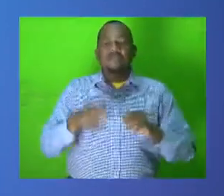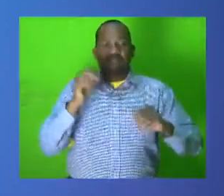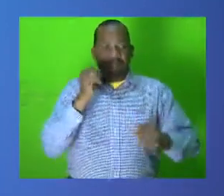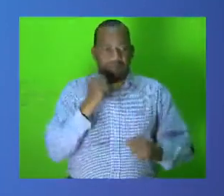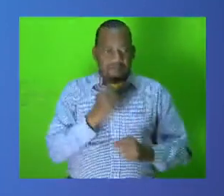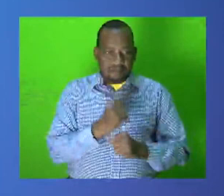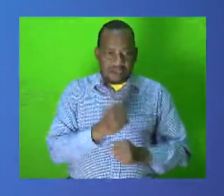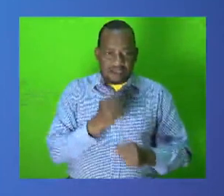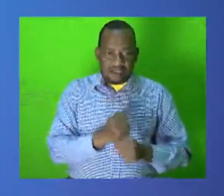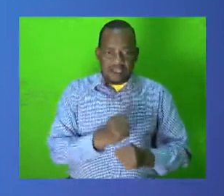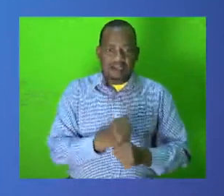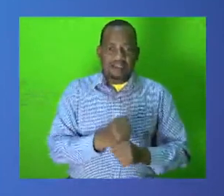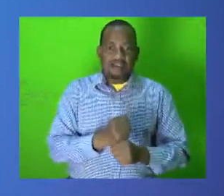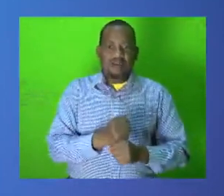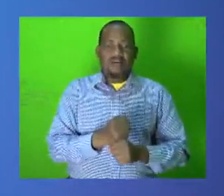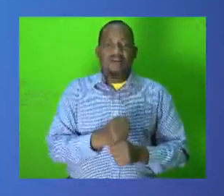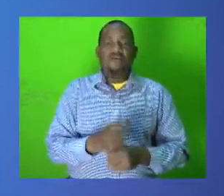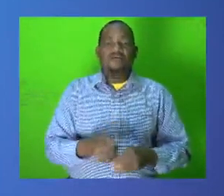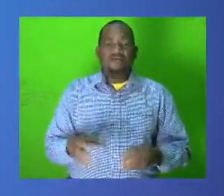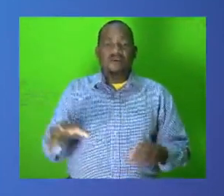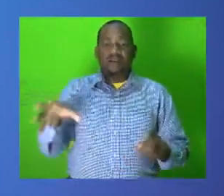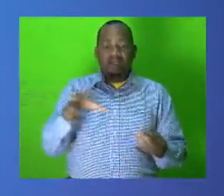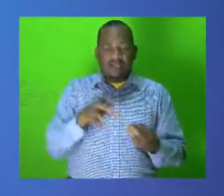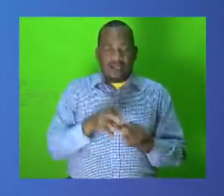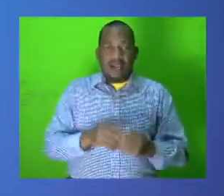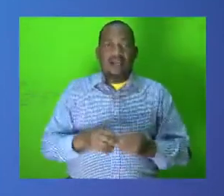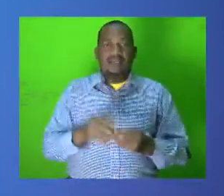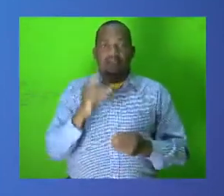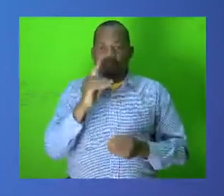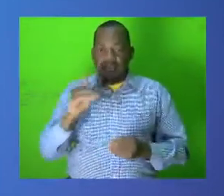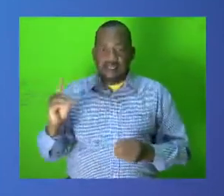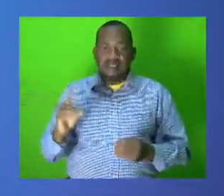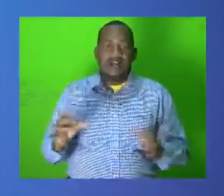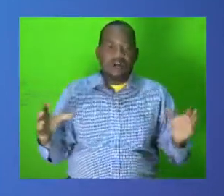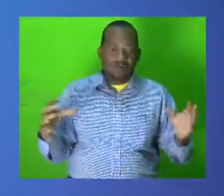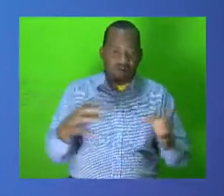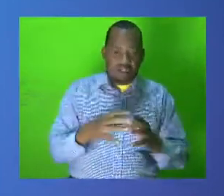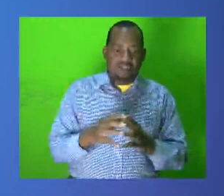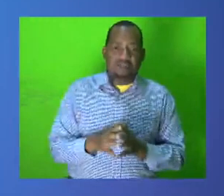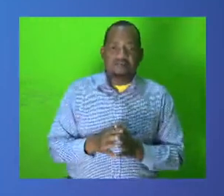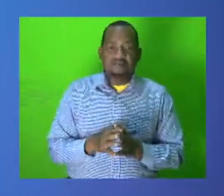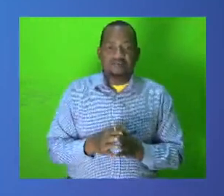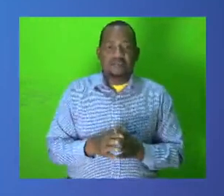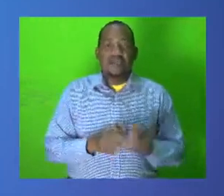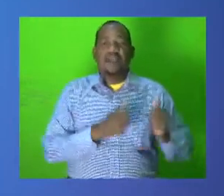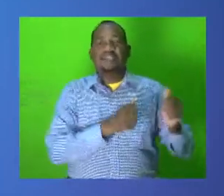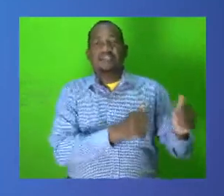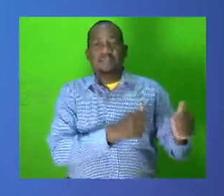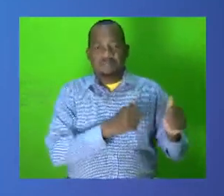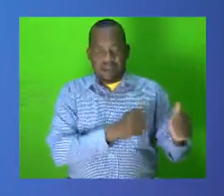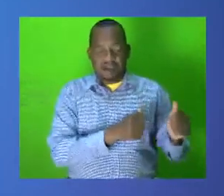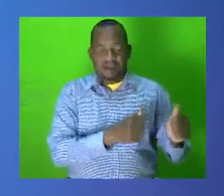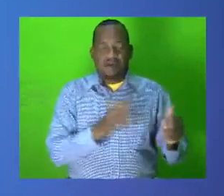purpose of research, and etc. So there is a lot of types of research. It depends on the aims